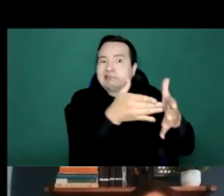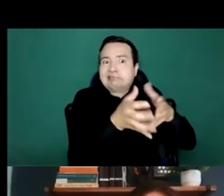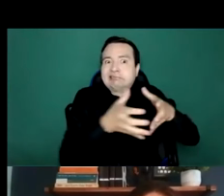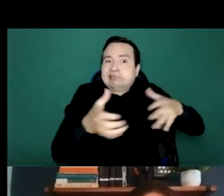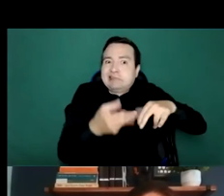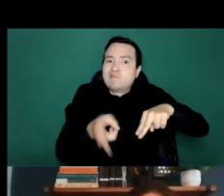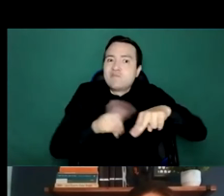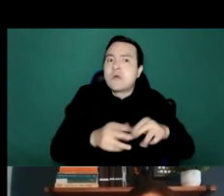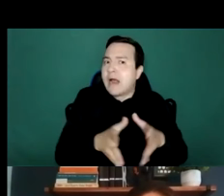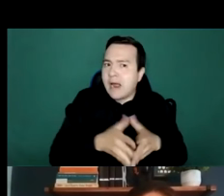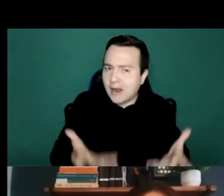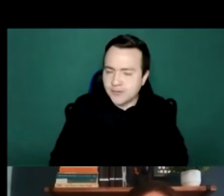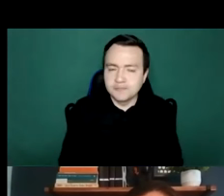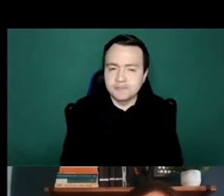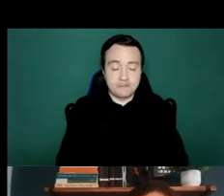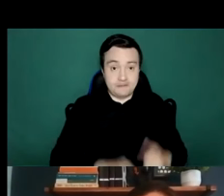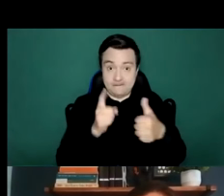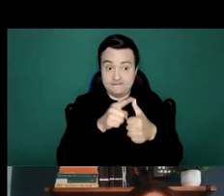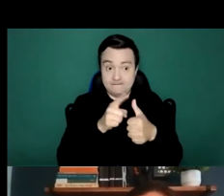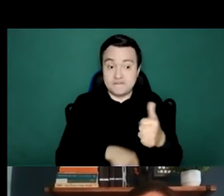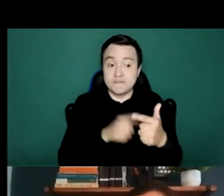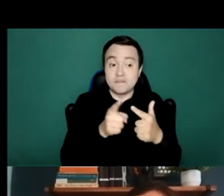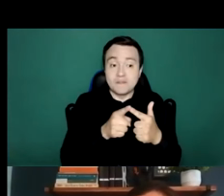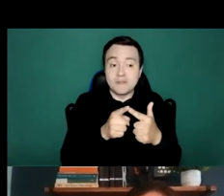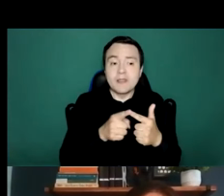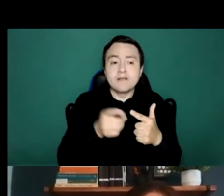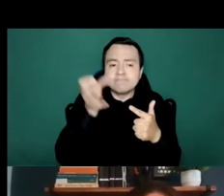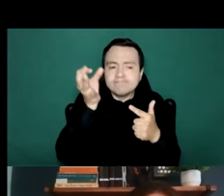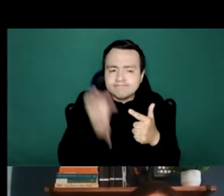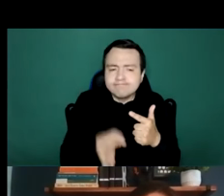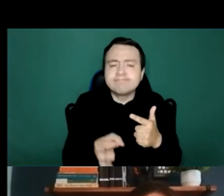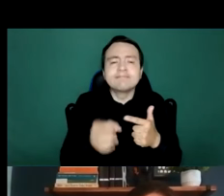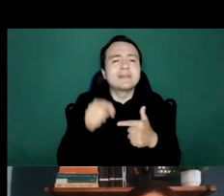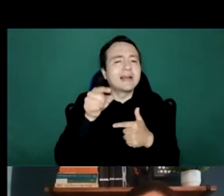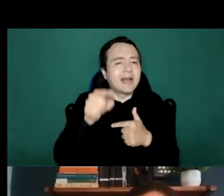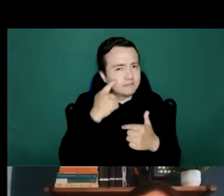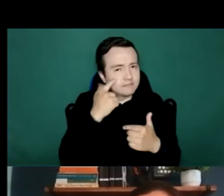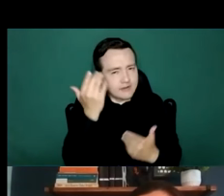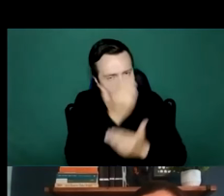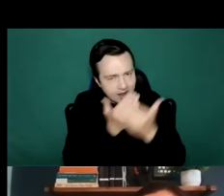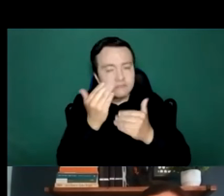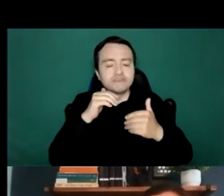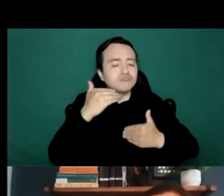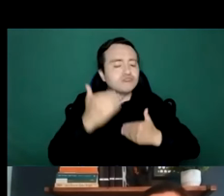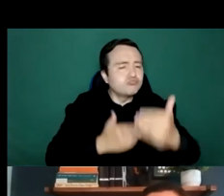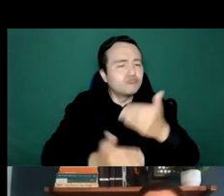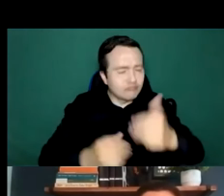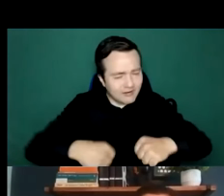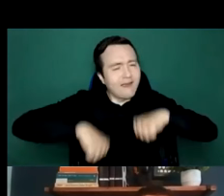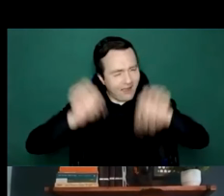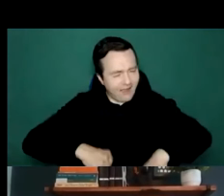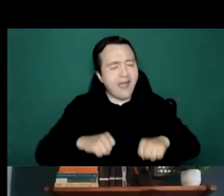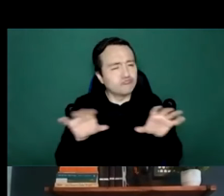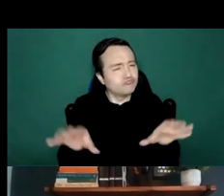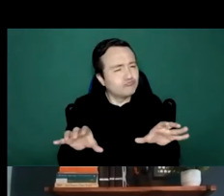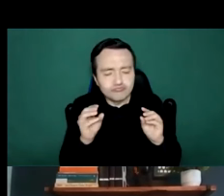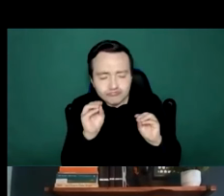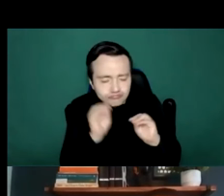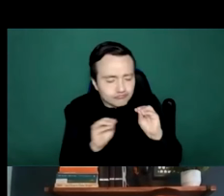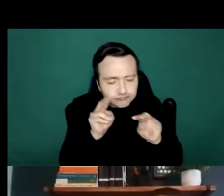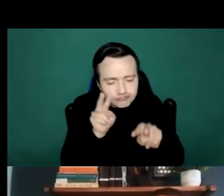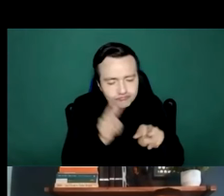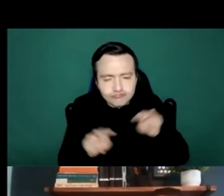is very important is that the analysis of these access barriers is a process which is possible. It's feasible, in fact, to do this type